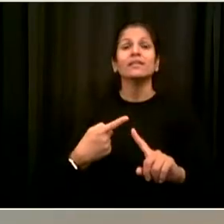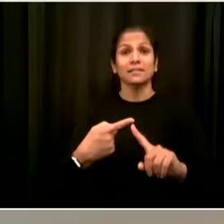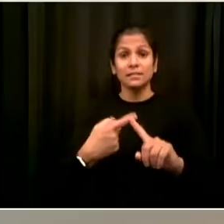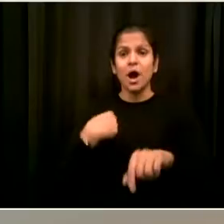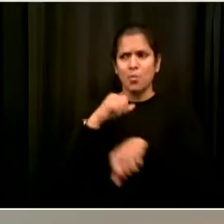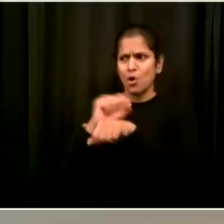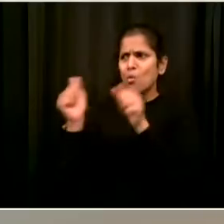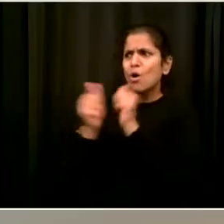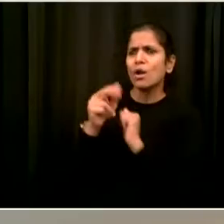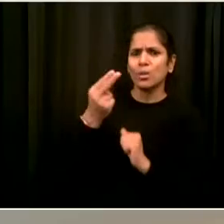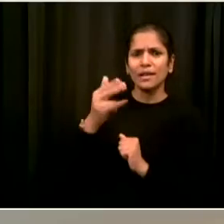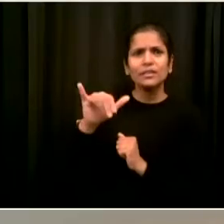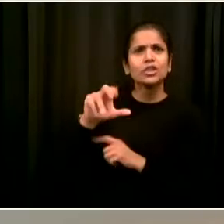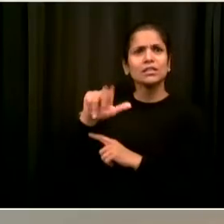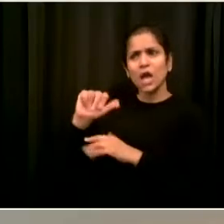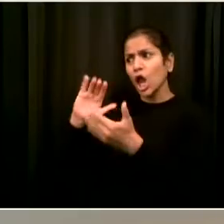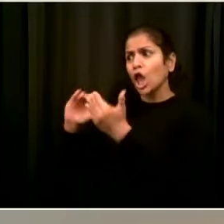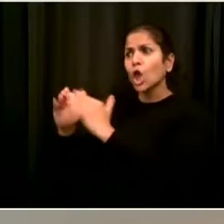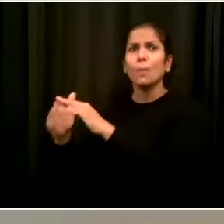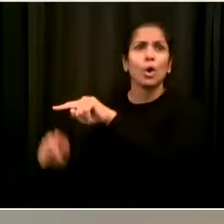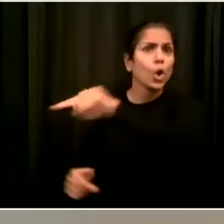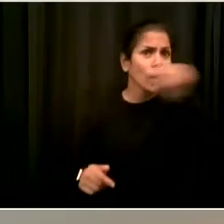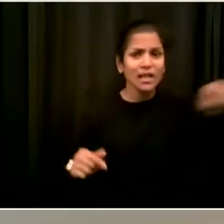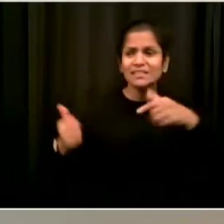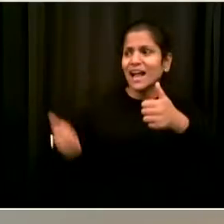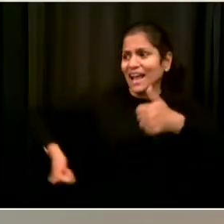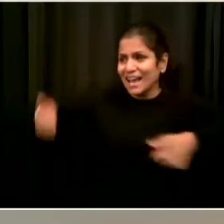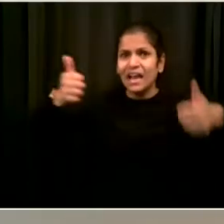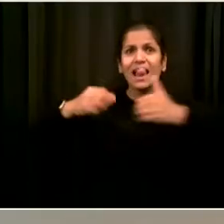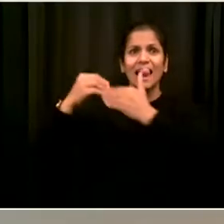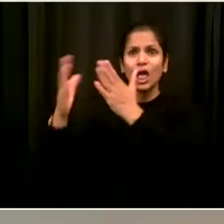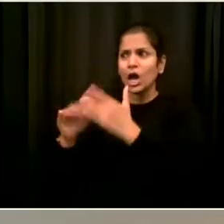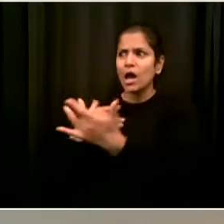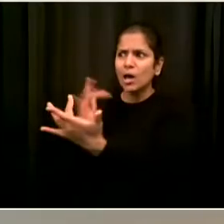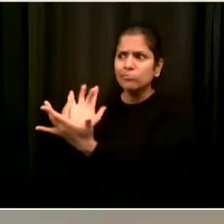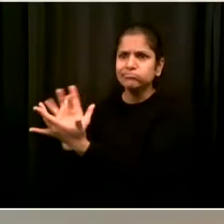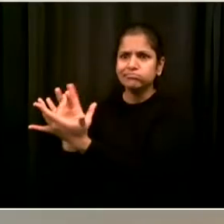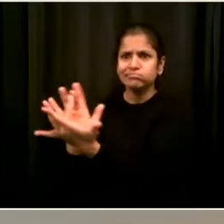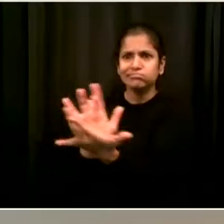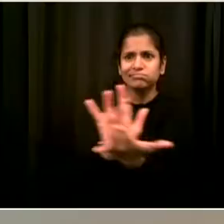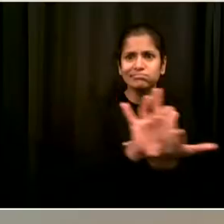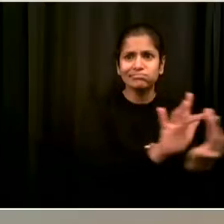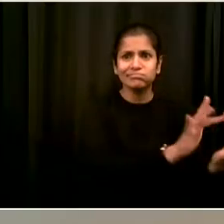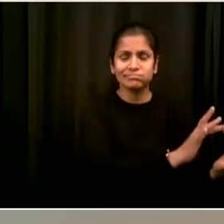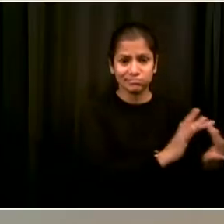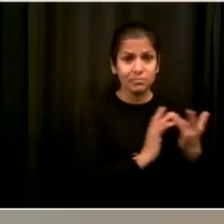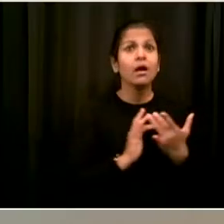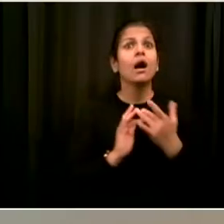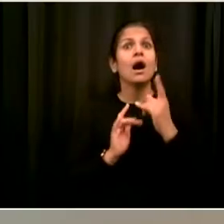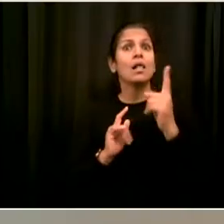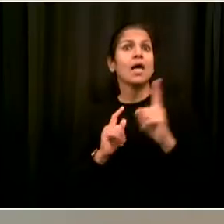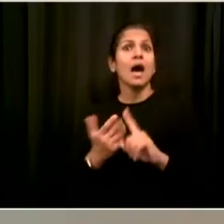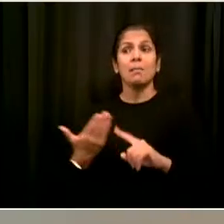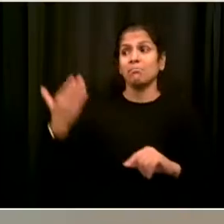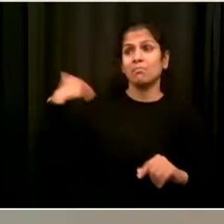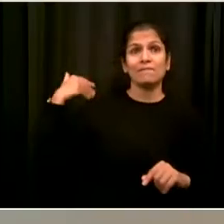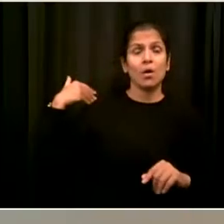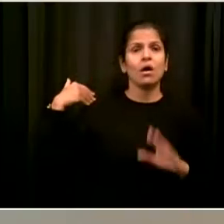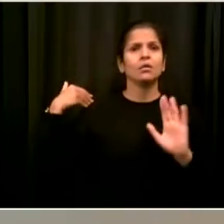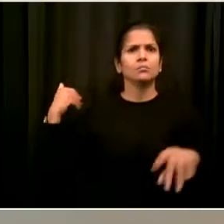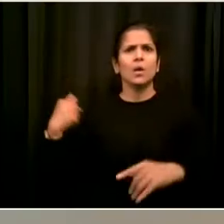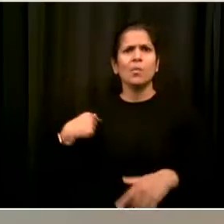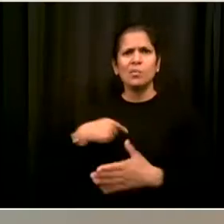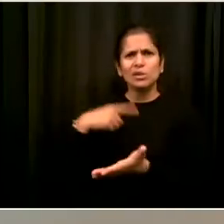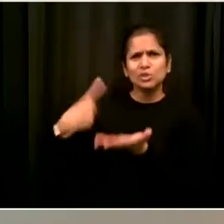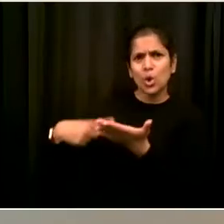those conversations are starting to switch towards informing and educating people about the vaccine. And so we will use all the communication